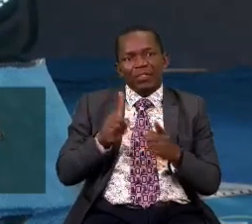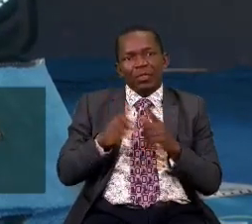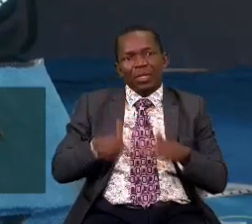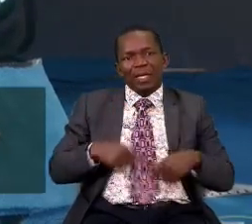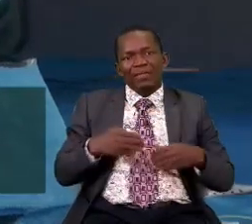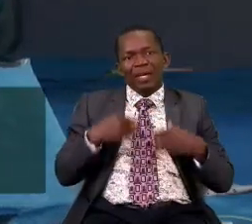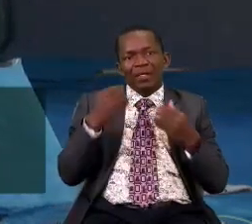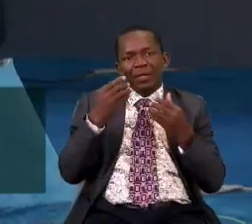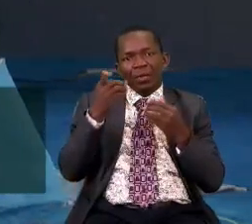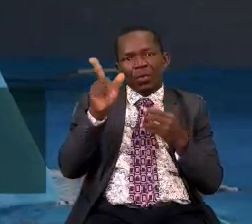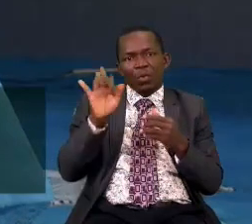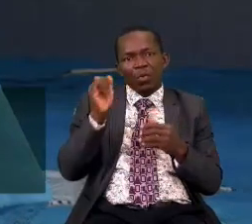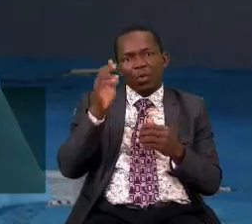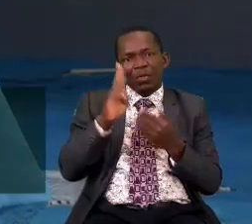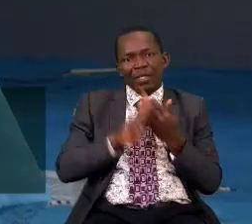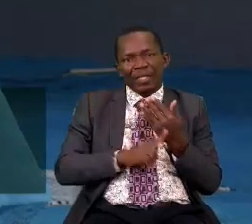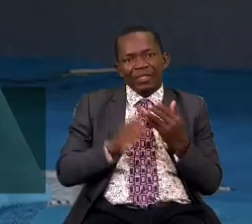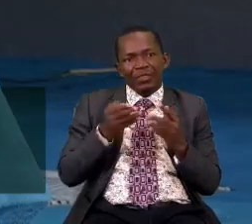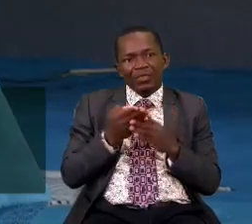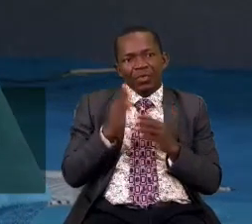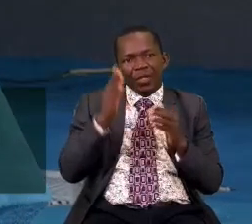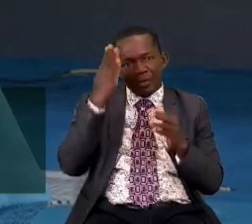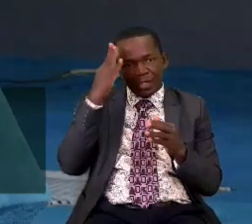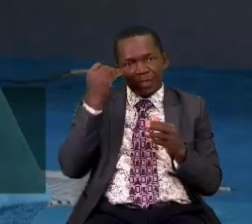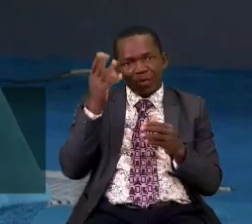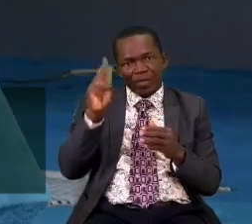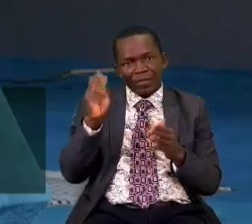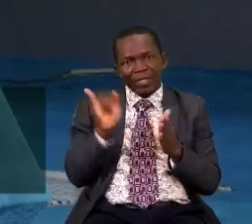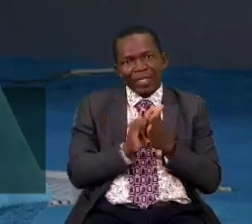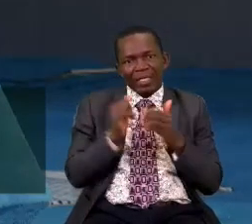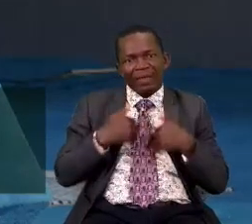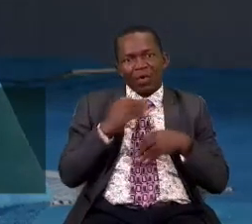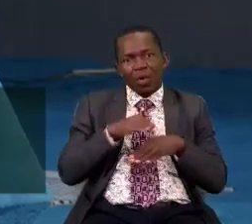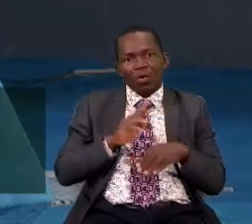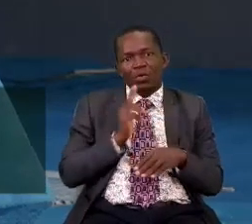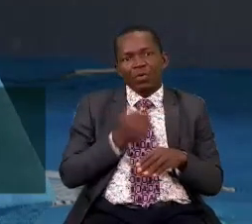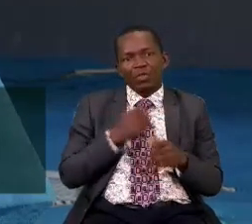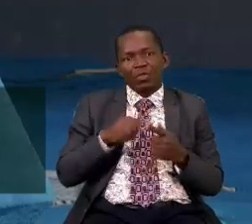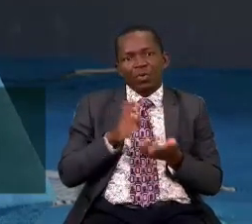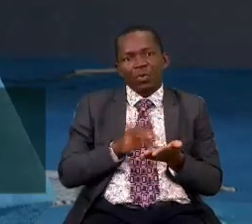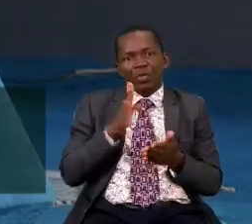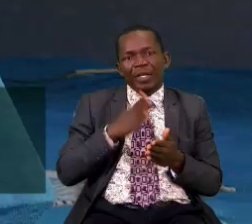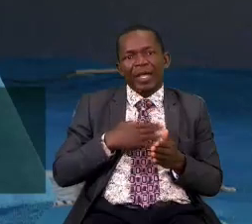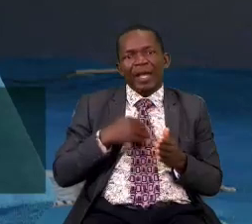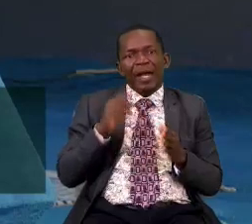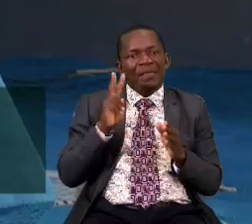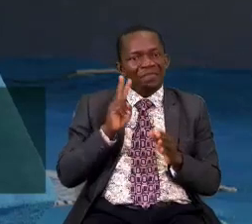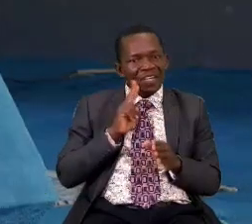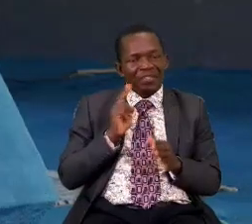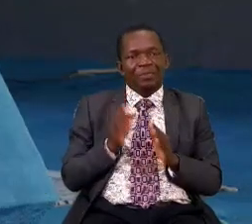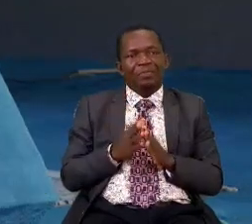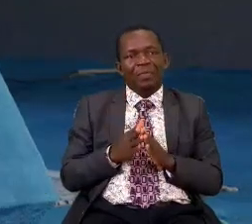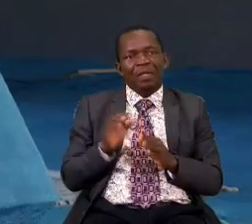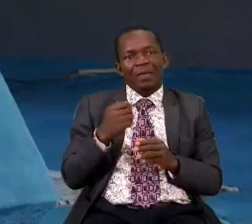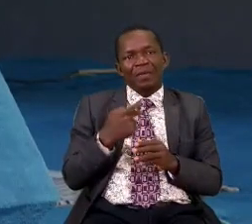in verse 4 it's this whereby are giving unto us everything we ought to have to